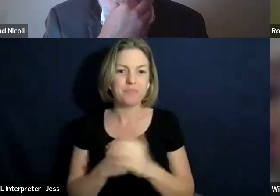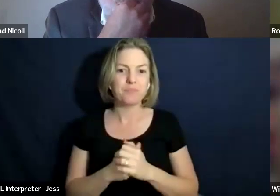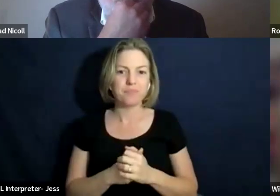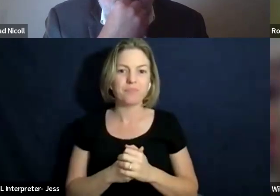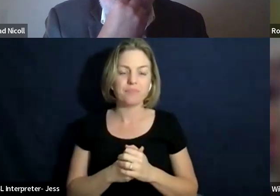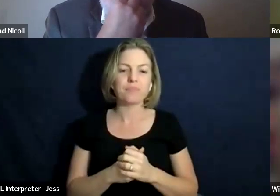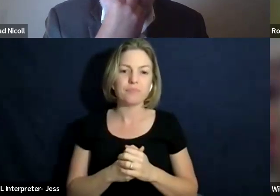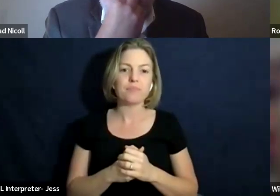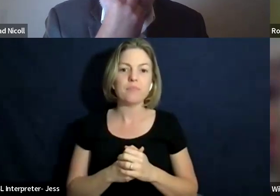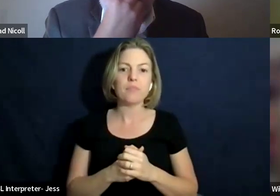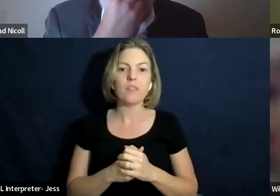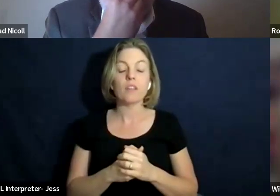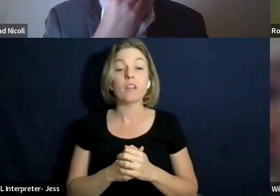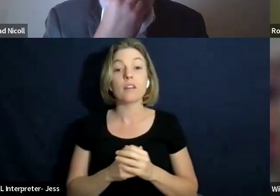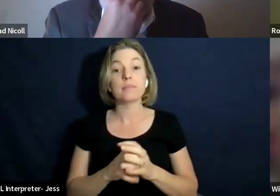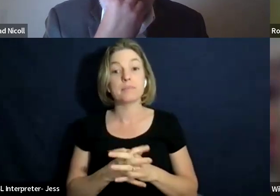standpoint.